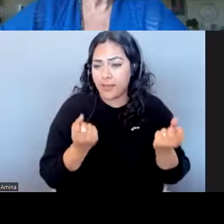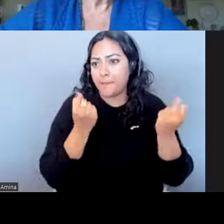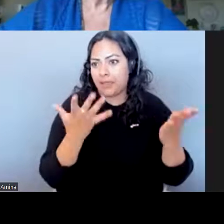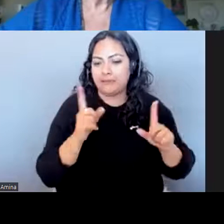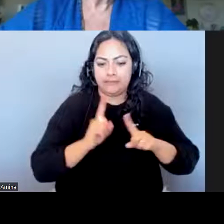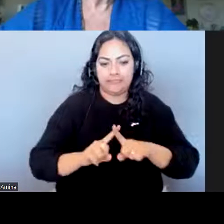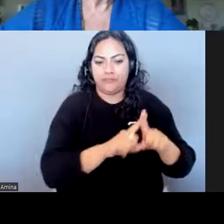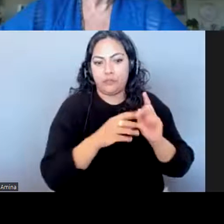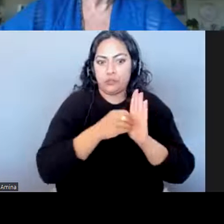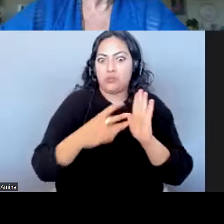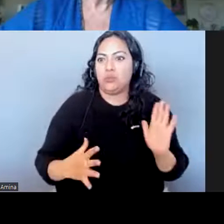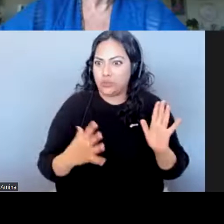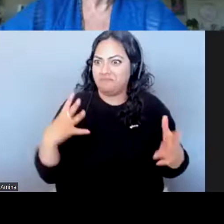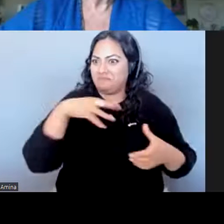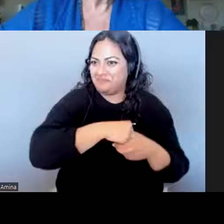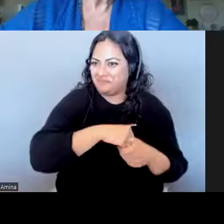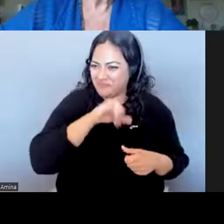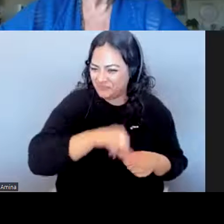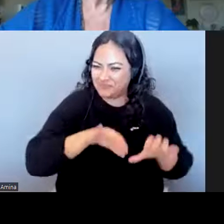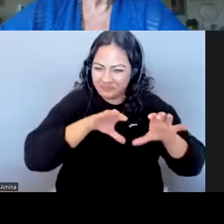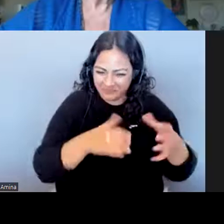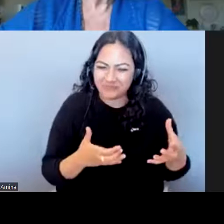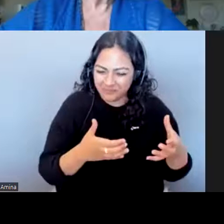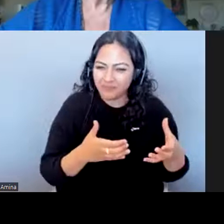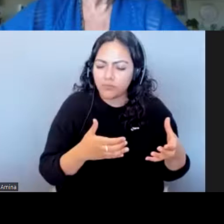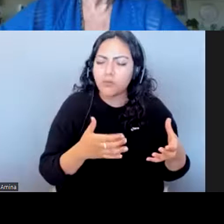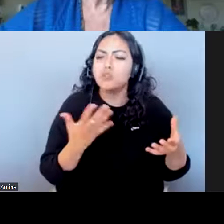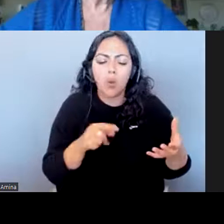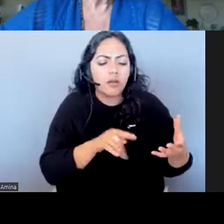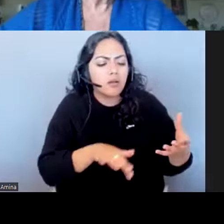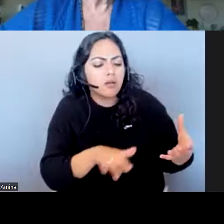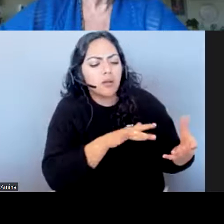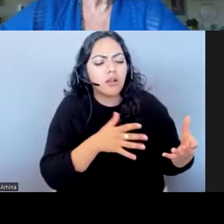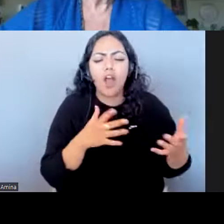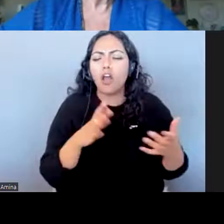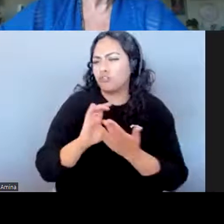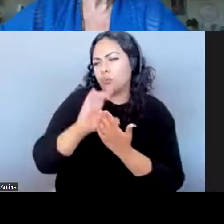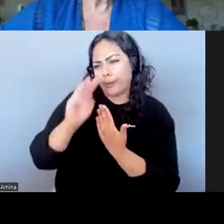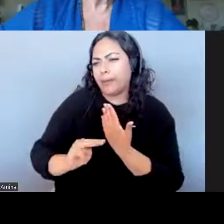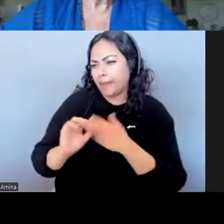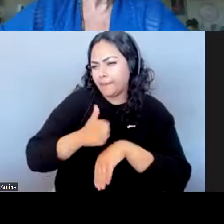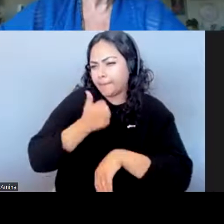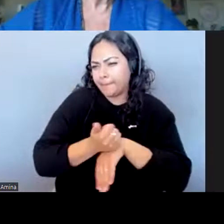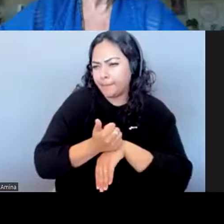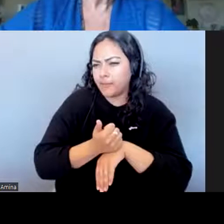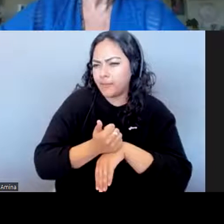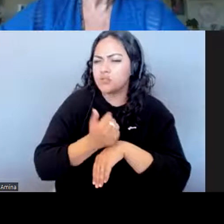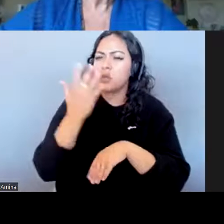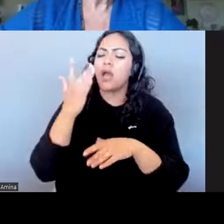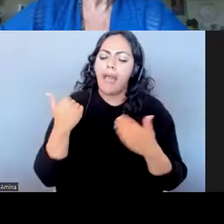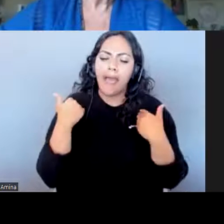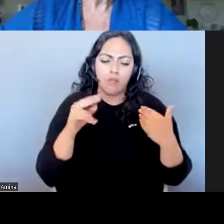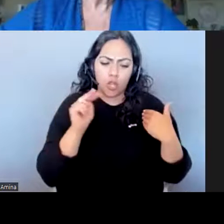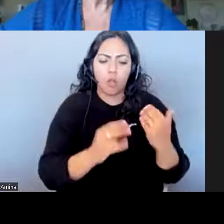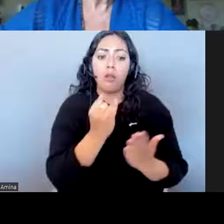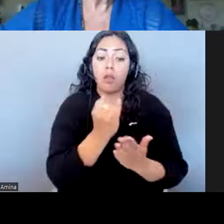that childcare class. So what types of topics, and it's always curriculum based, right? So your outcomes is, okay, so if it's art class,